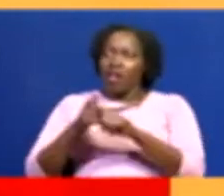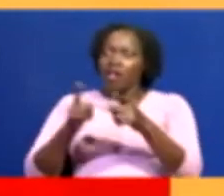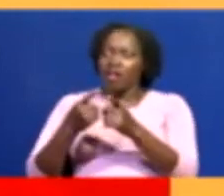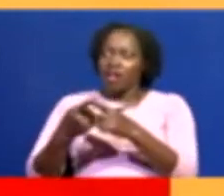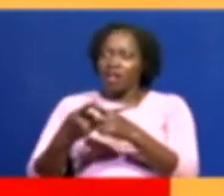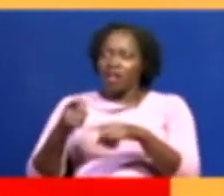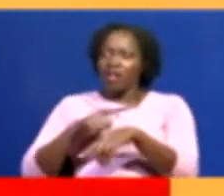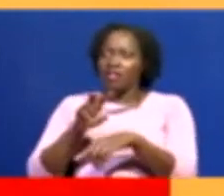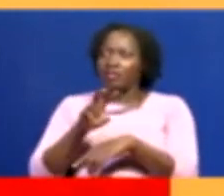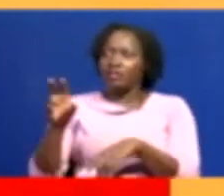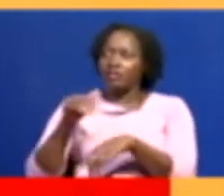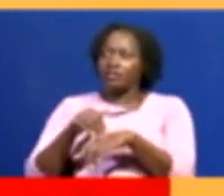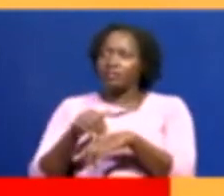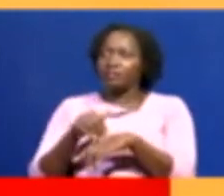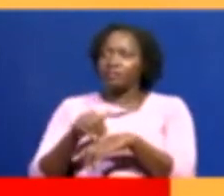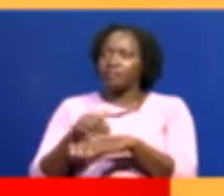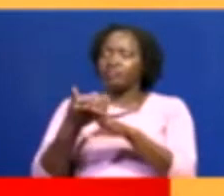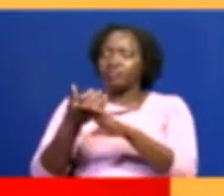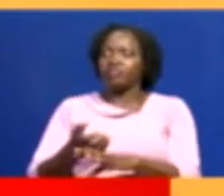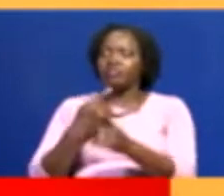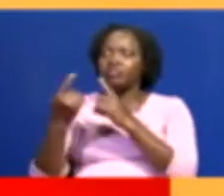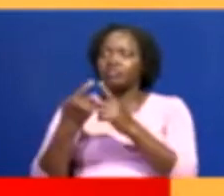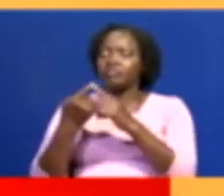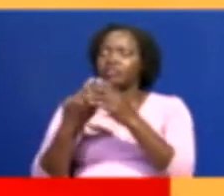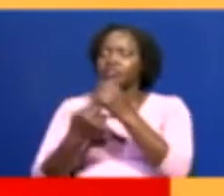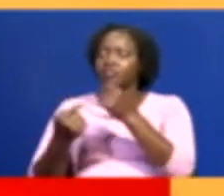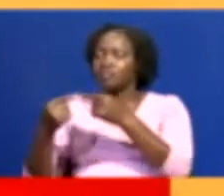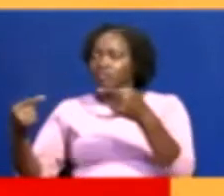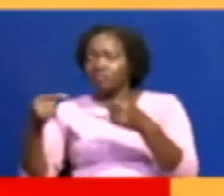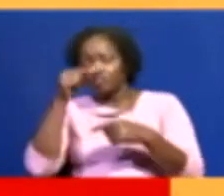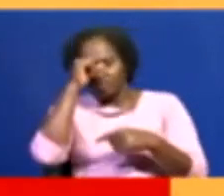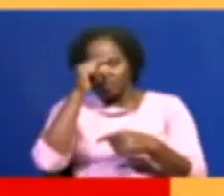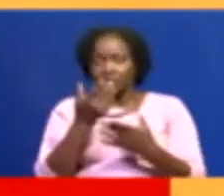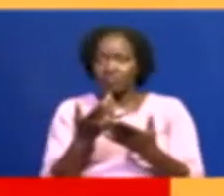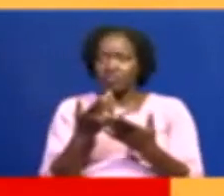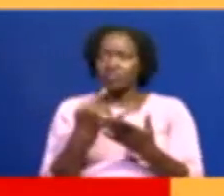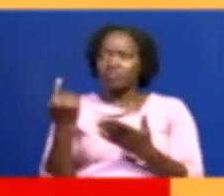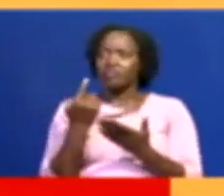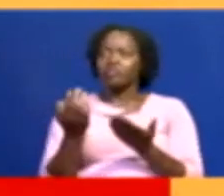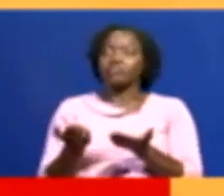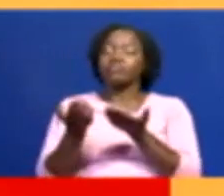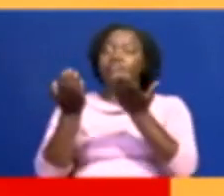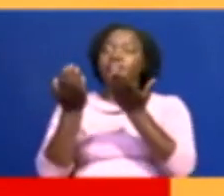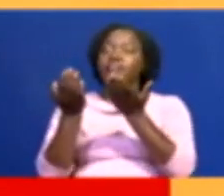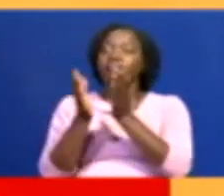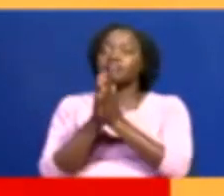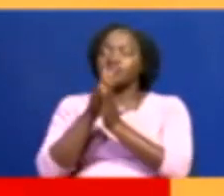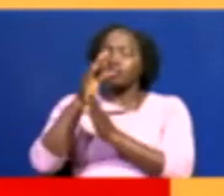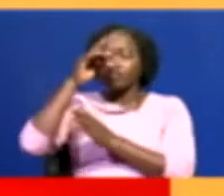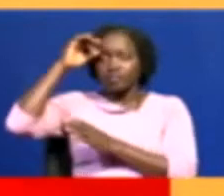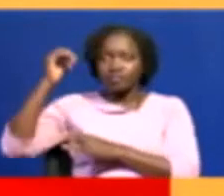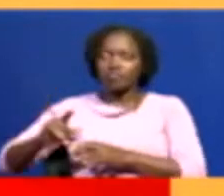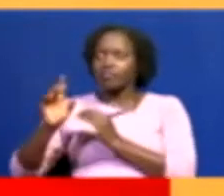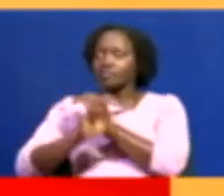when we look at the hard talk from both opposition and government, mm-hmm. it is only escalating the temperatures in the country.